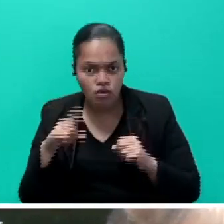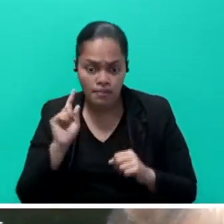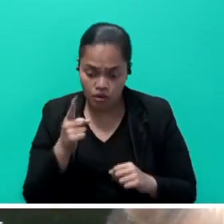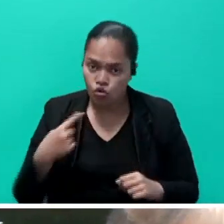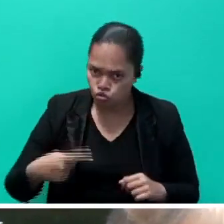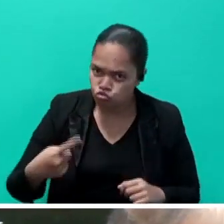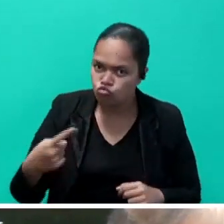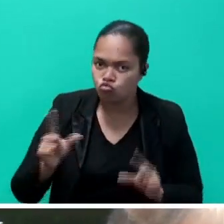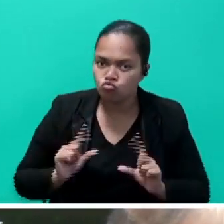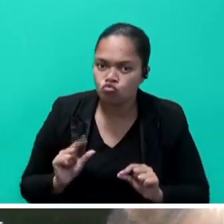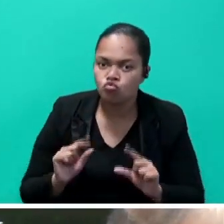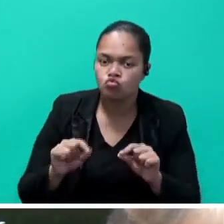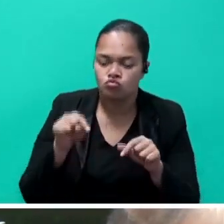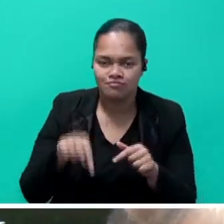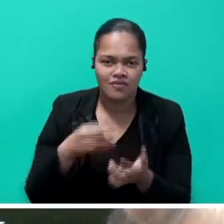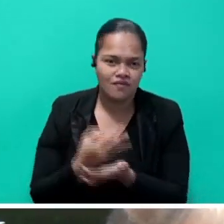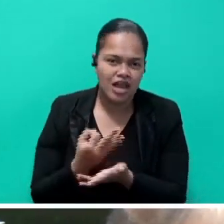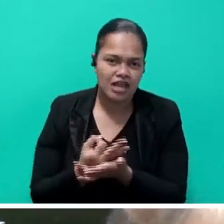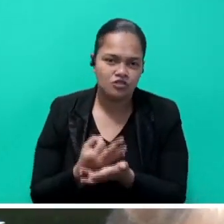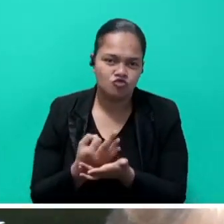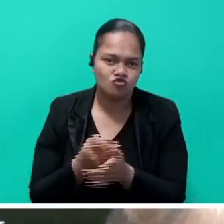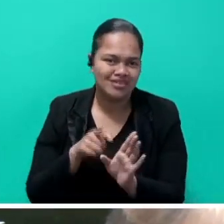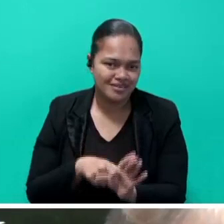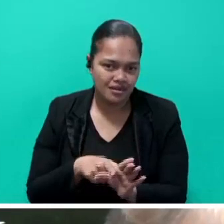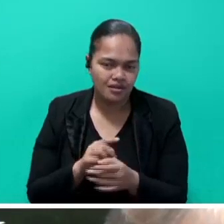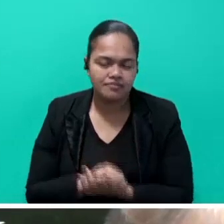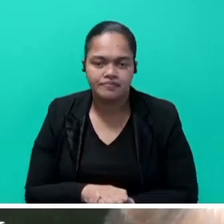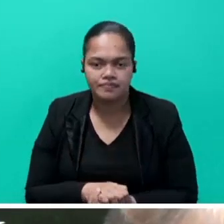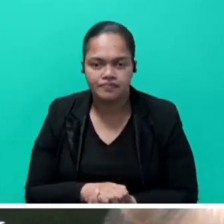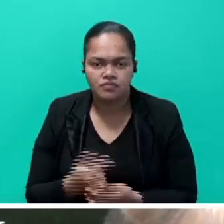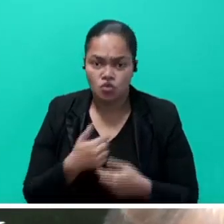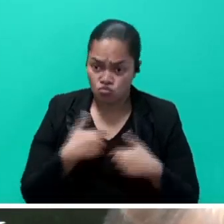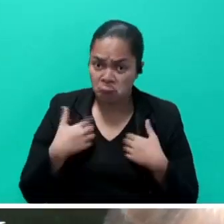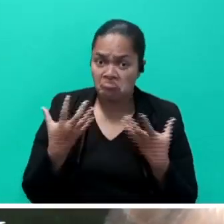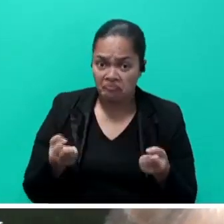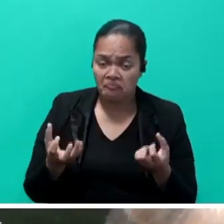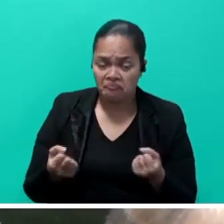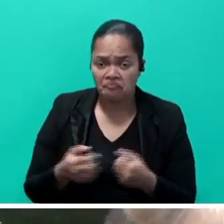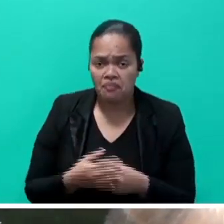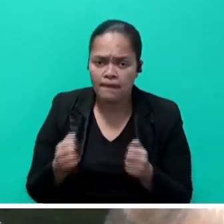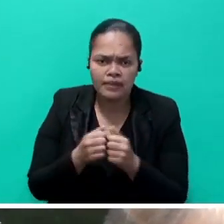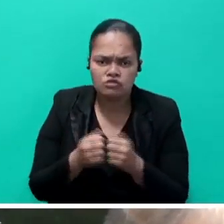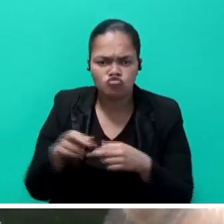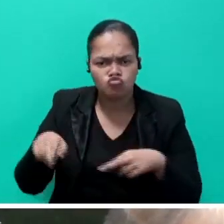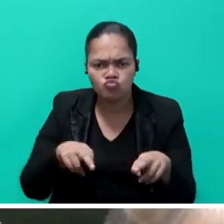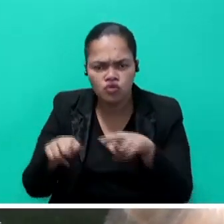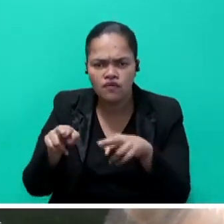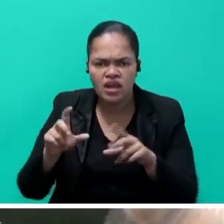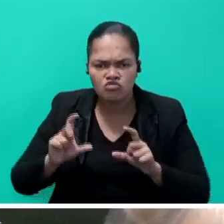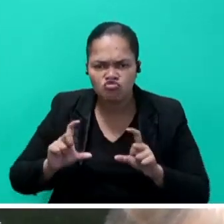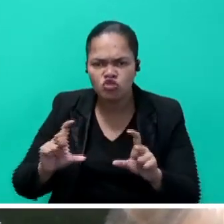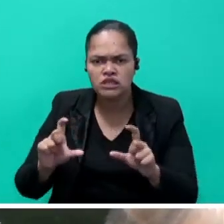do so in this financial year. We have many rivers and creeks to be looked